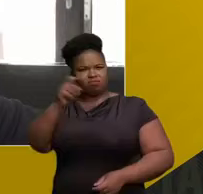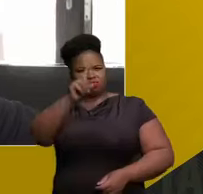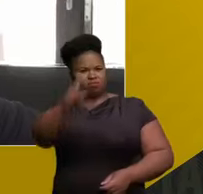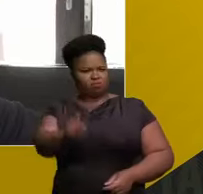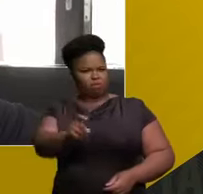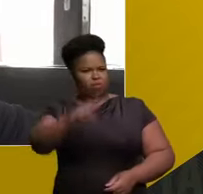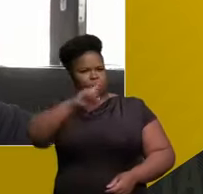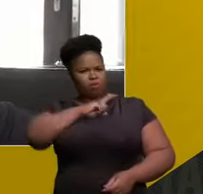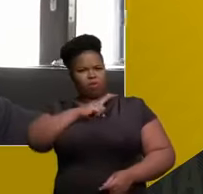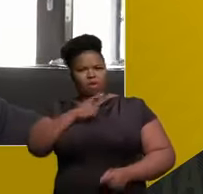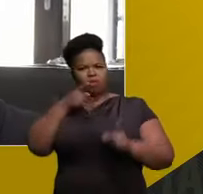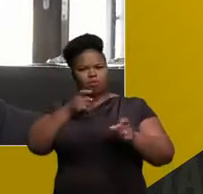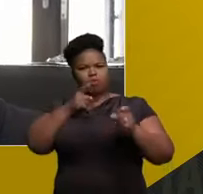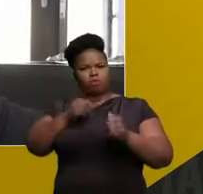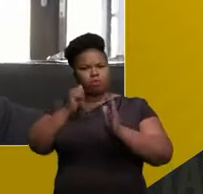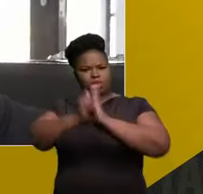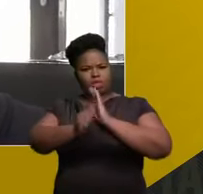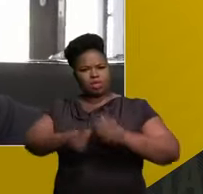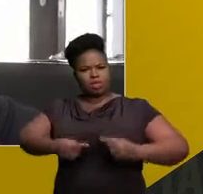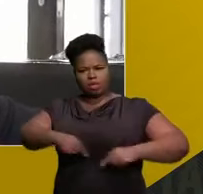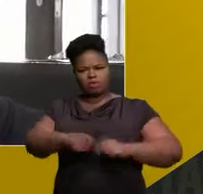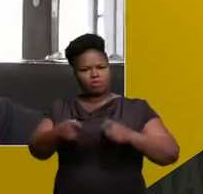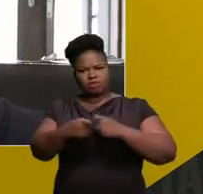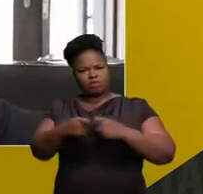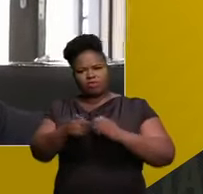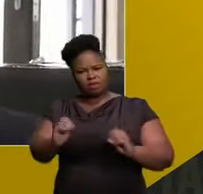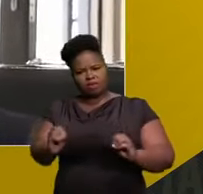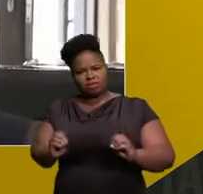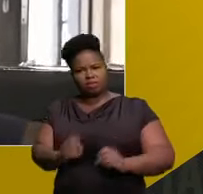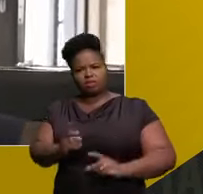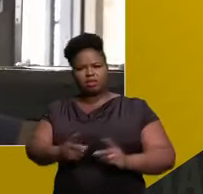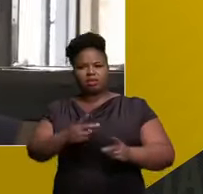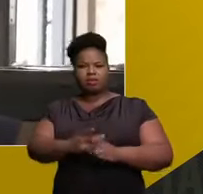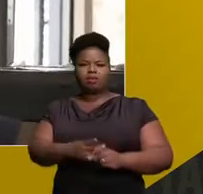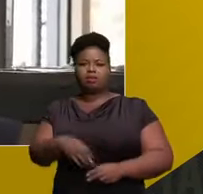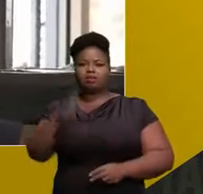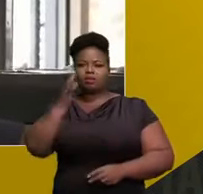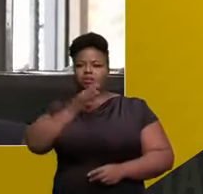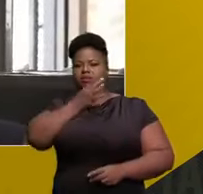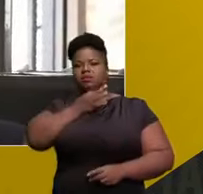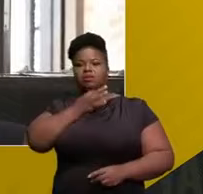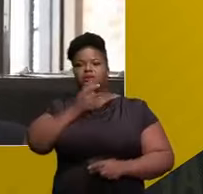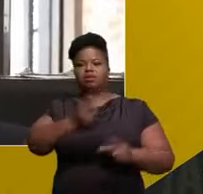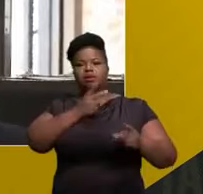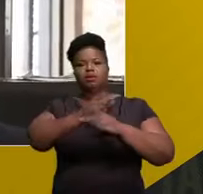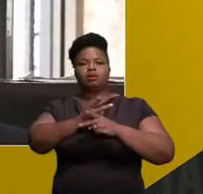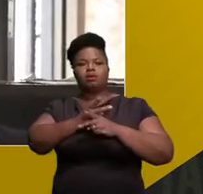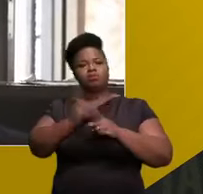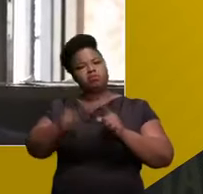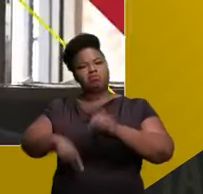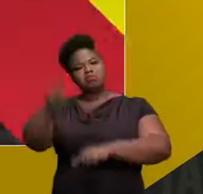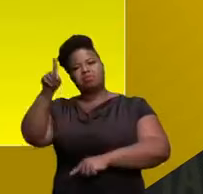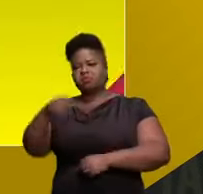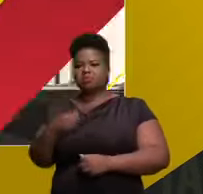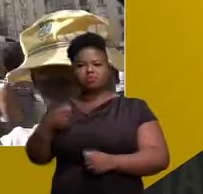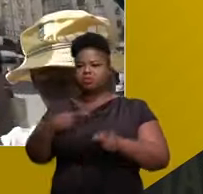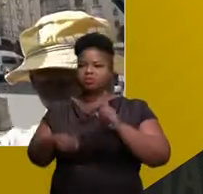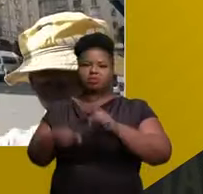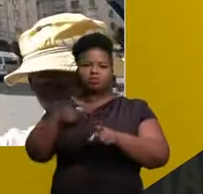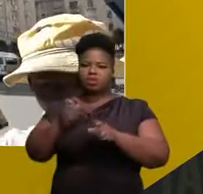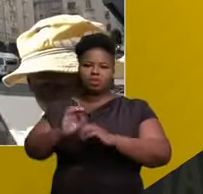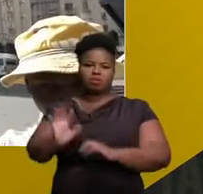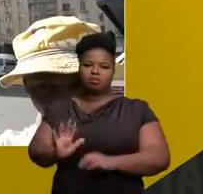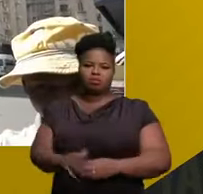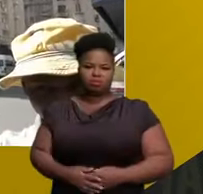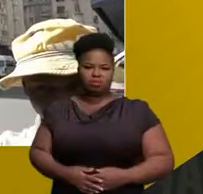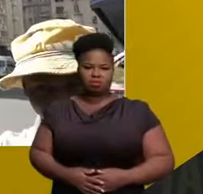is he killing us? We are not fighting when he's coming to the shop. He take the stock, you must go. Don't kill us.